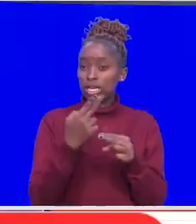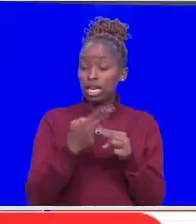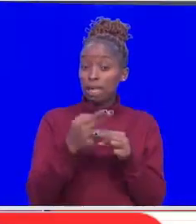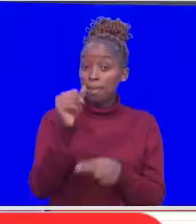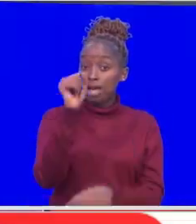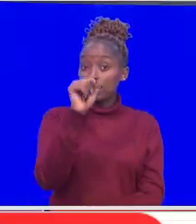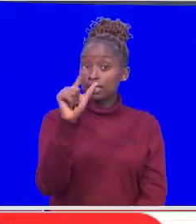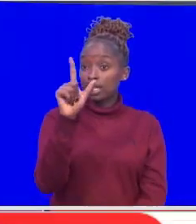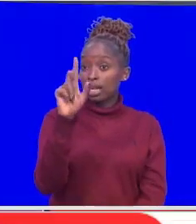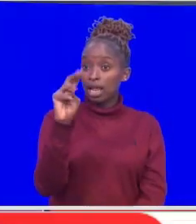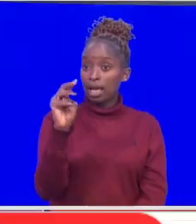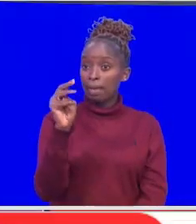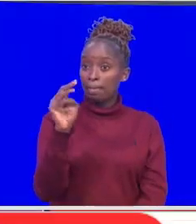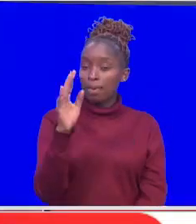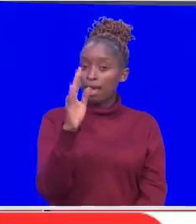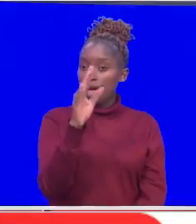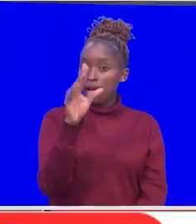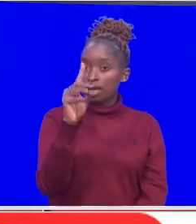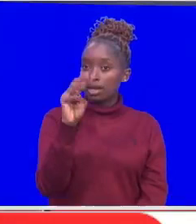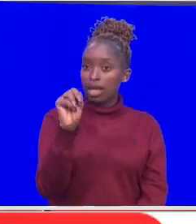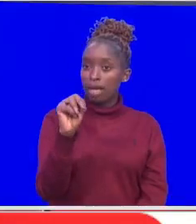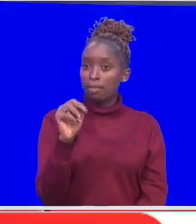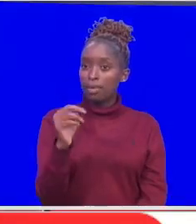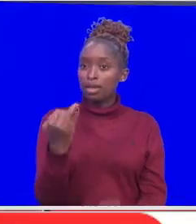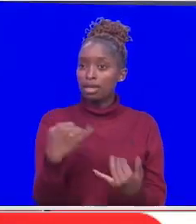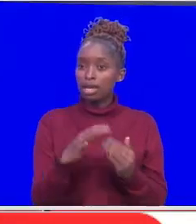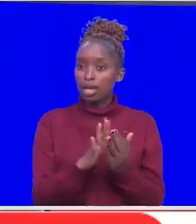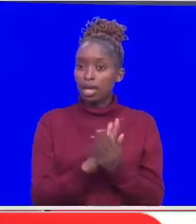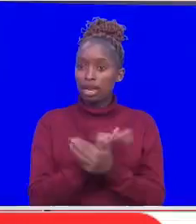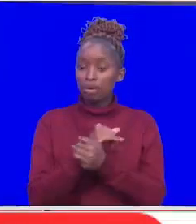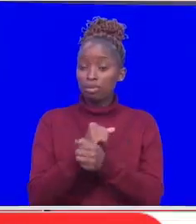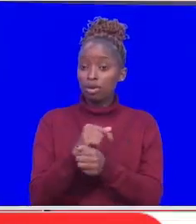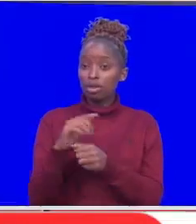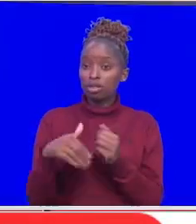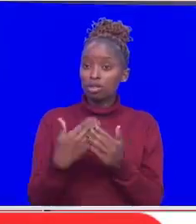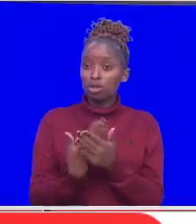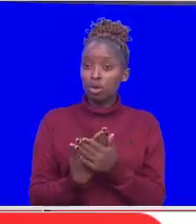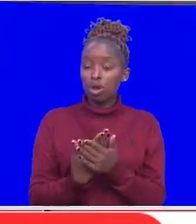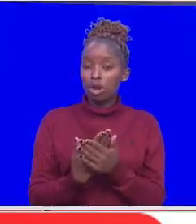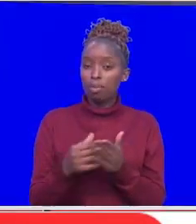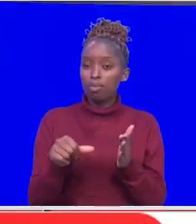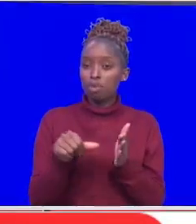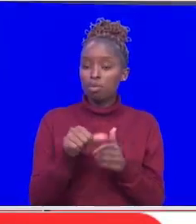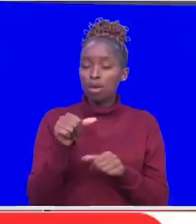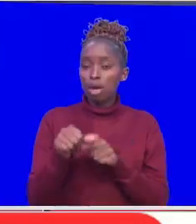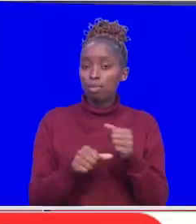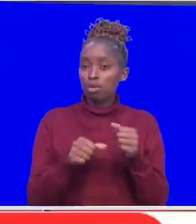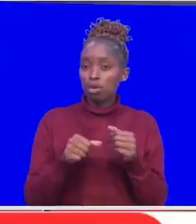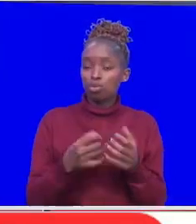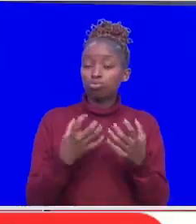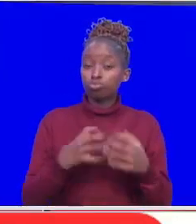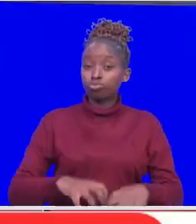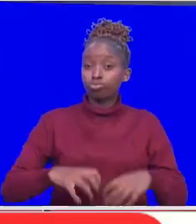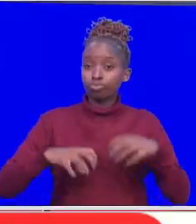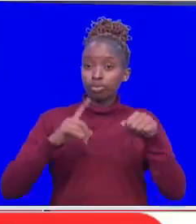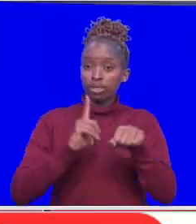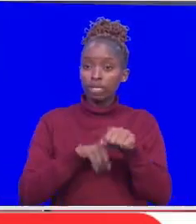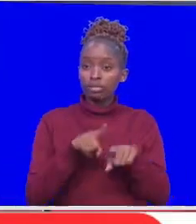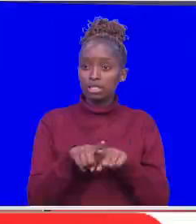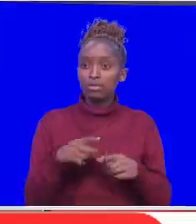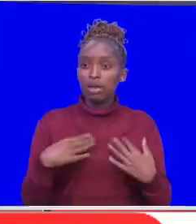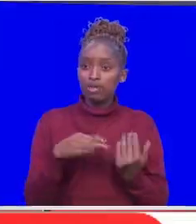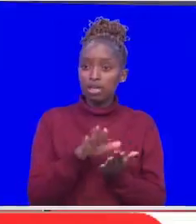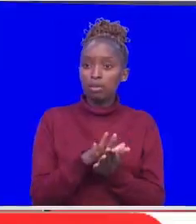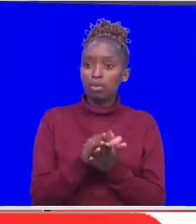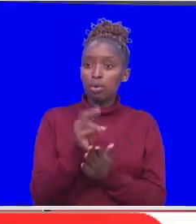Slamdam technology, in a bid to prevent devastating impacts of floods while also conserving water for irrigation during the